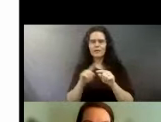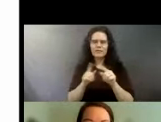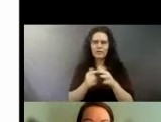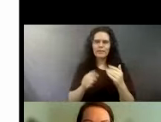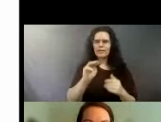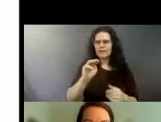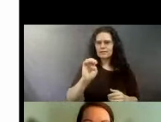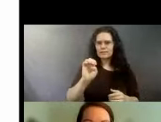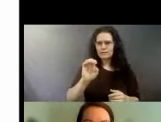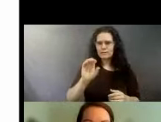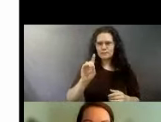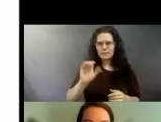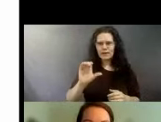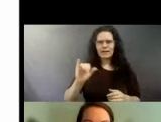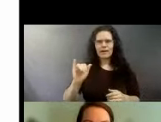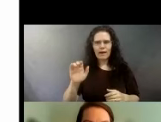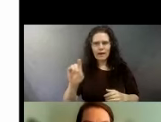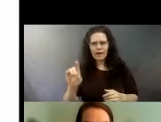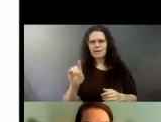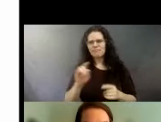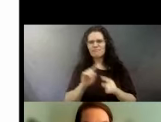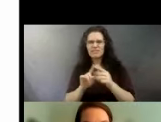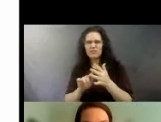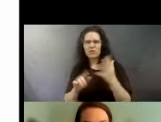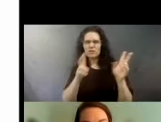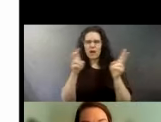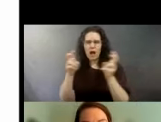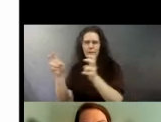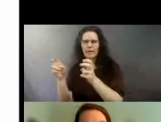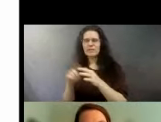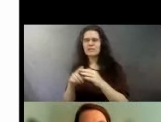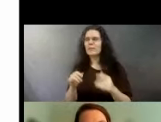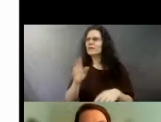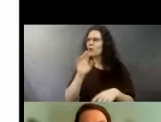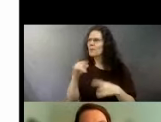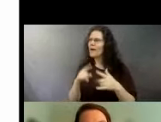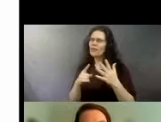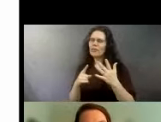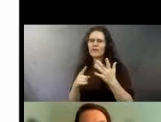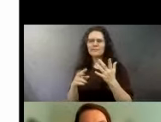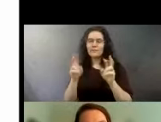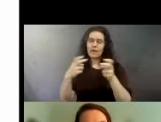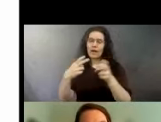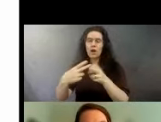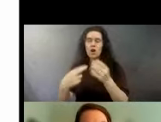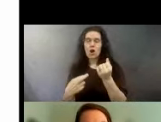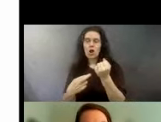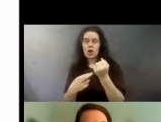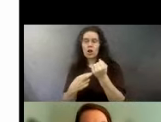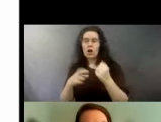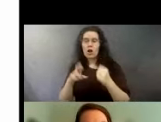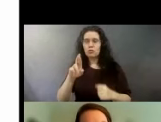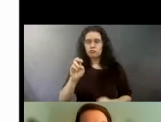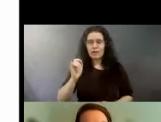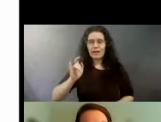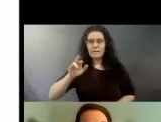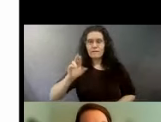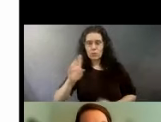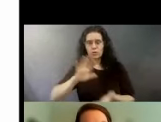like that. And then I was going to say the sort of the reinforced learning between both the medical providers and the